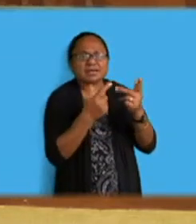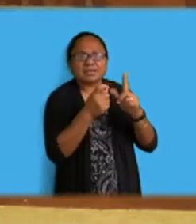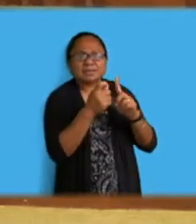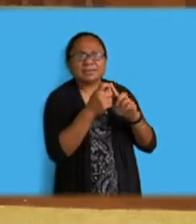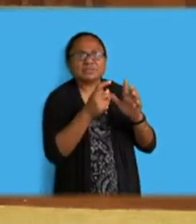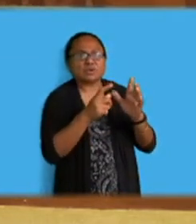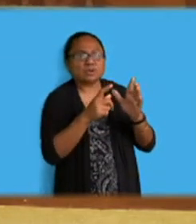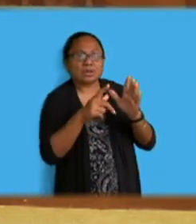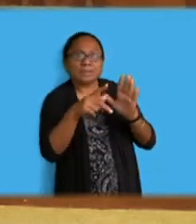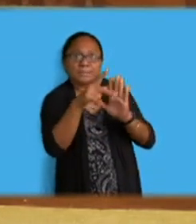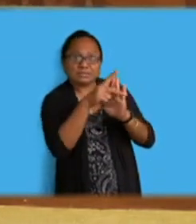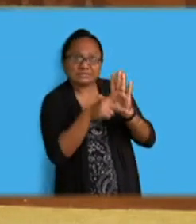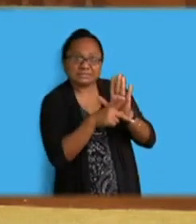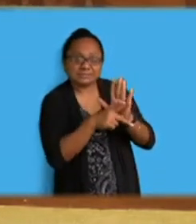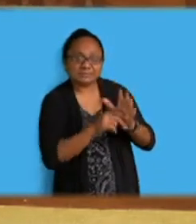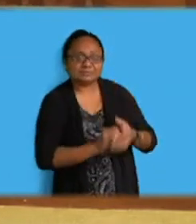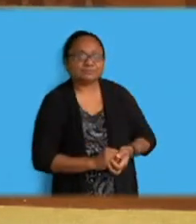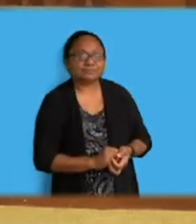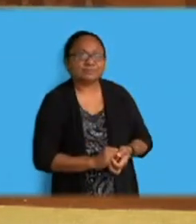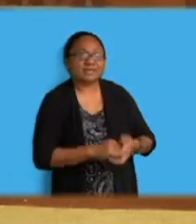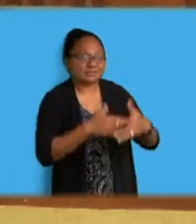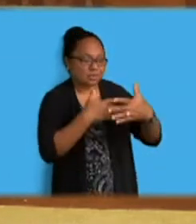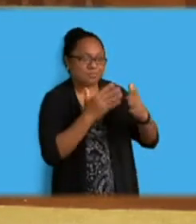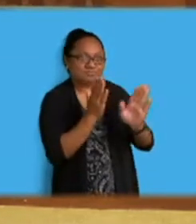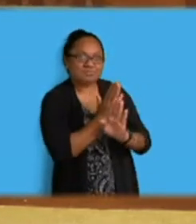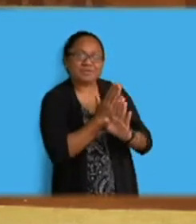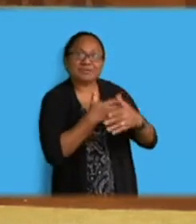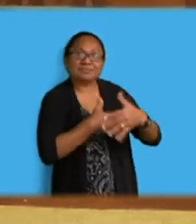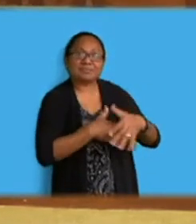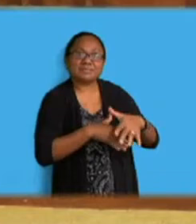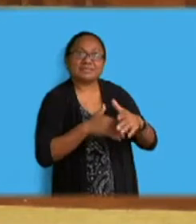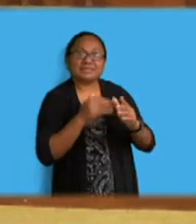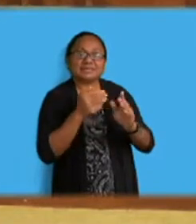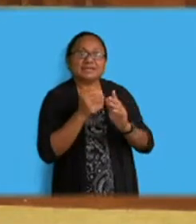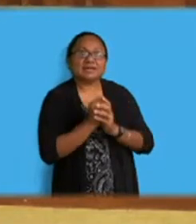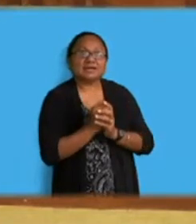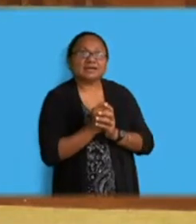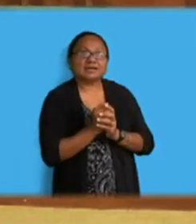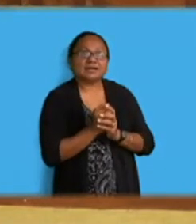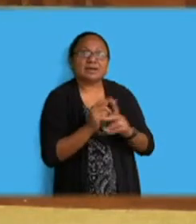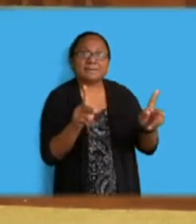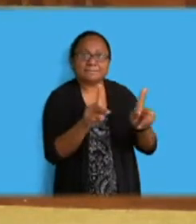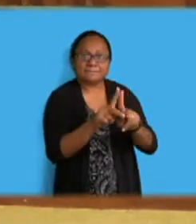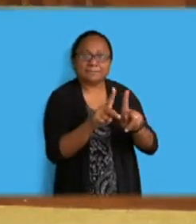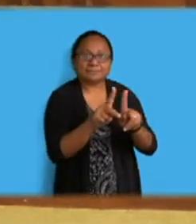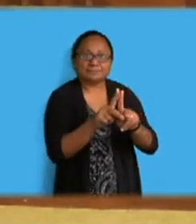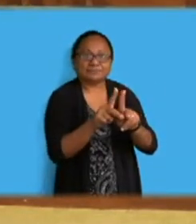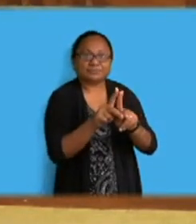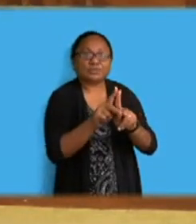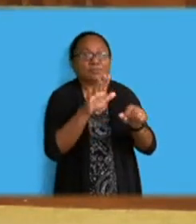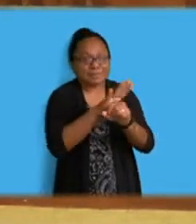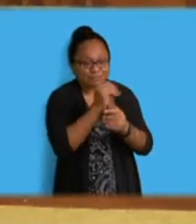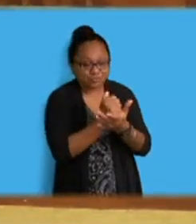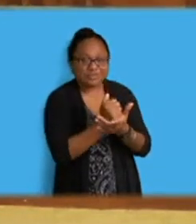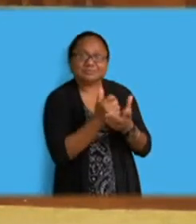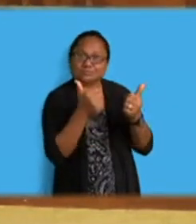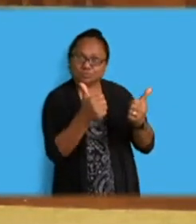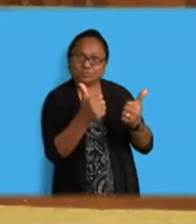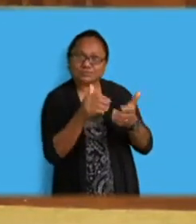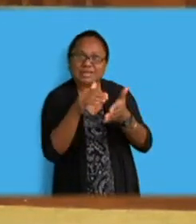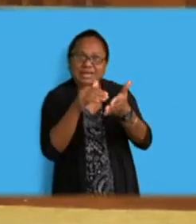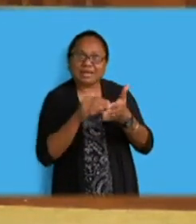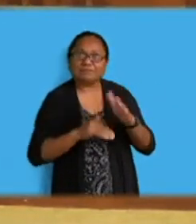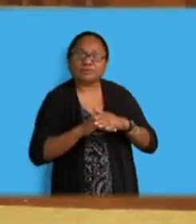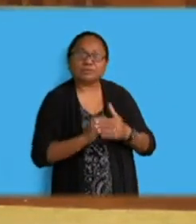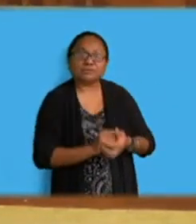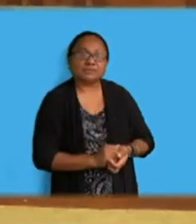these private-public partnerships in an effective and an efficient manner. Furthermore, Honourable